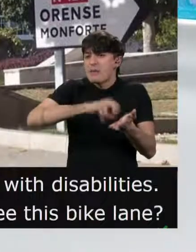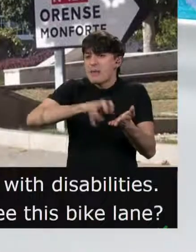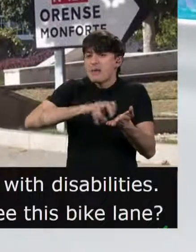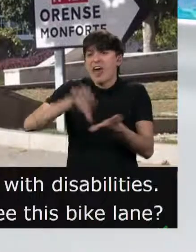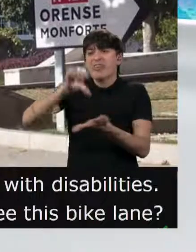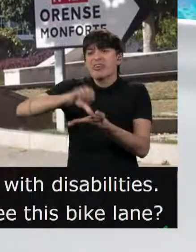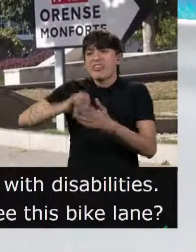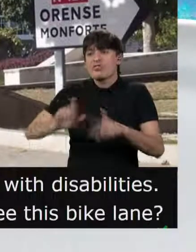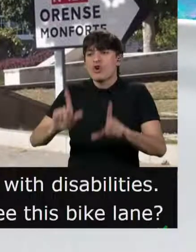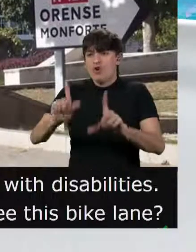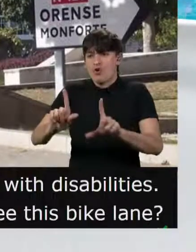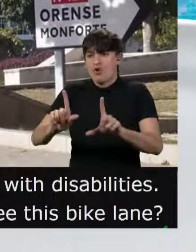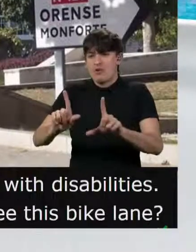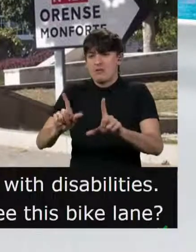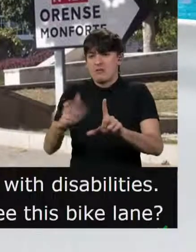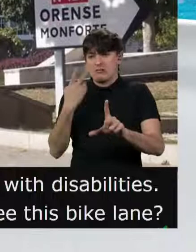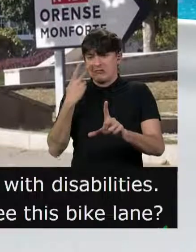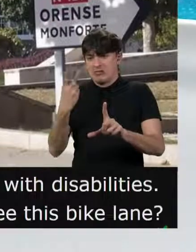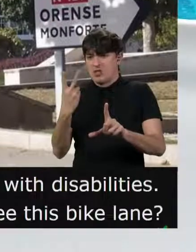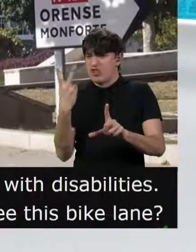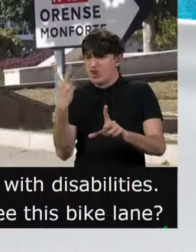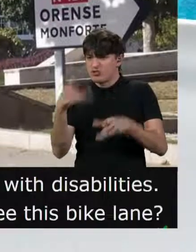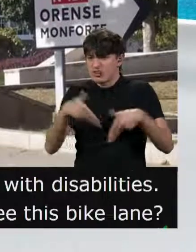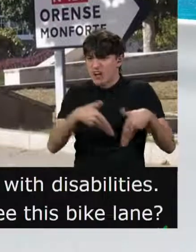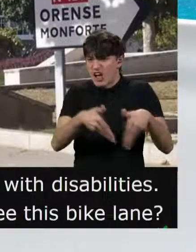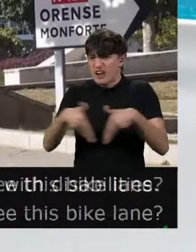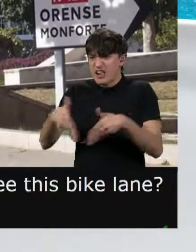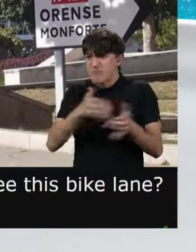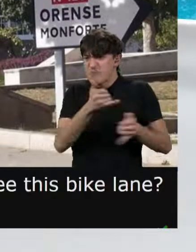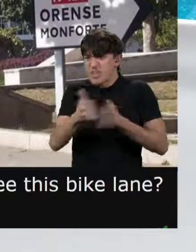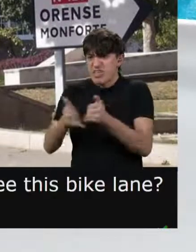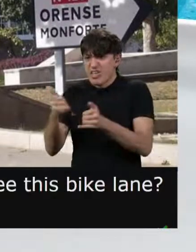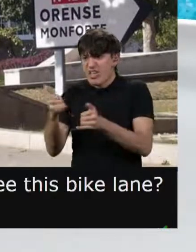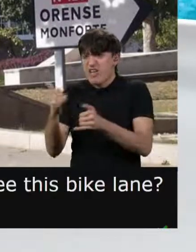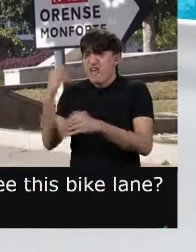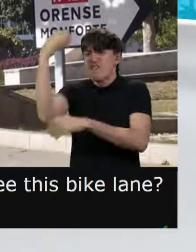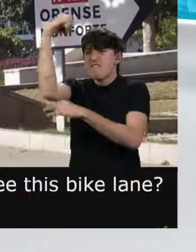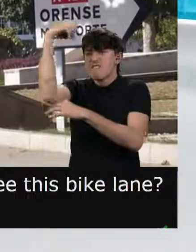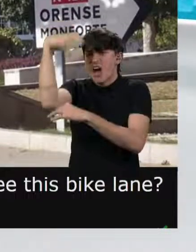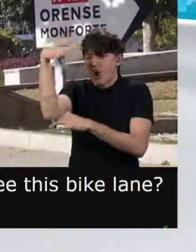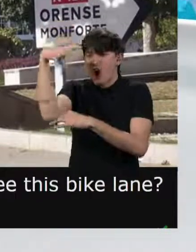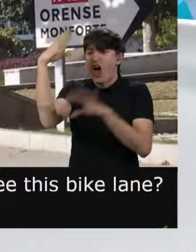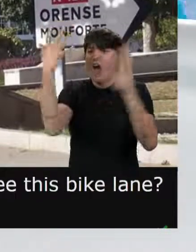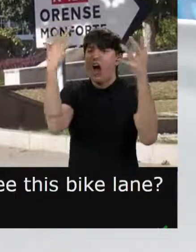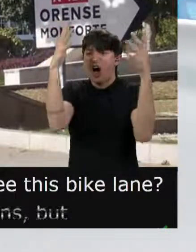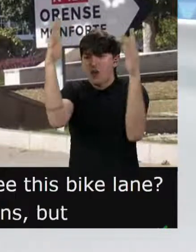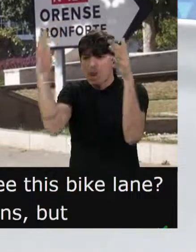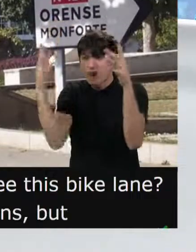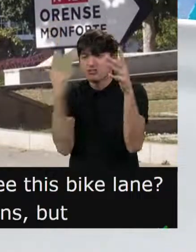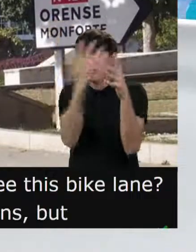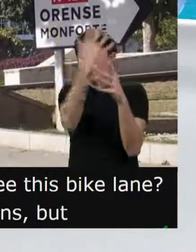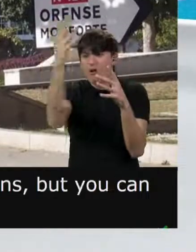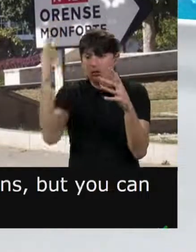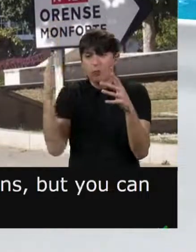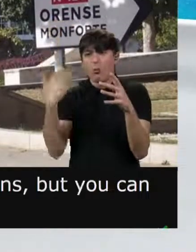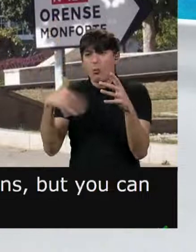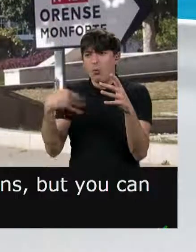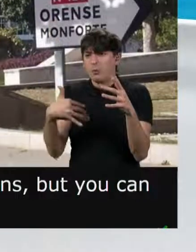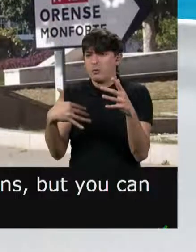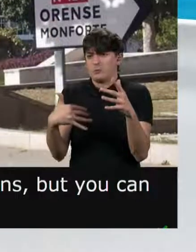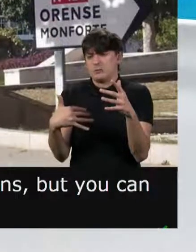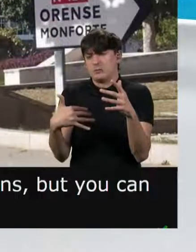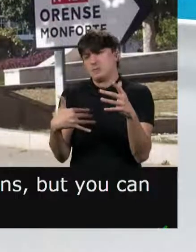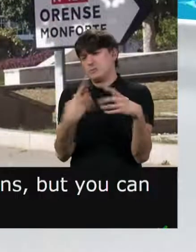The central image, this is a sidewalk for pedestrians, but you can see in the bike lane, there are